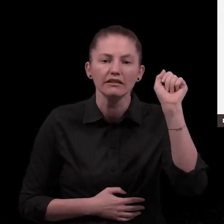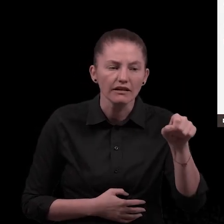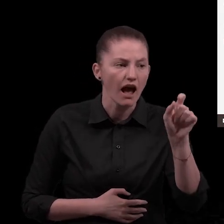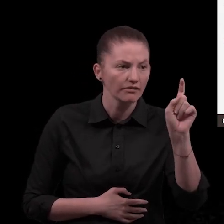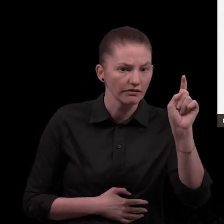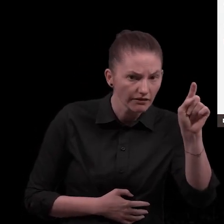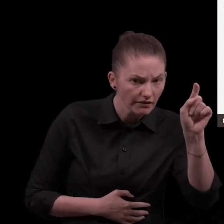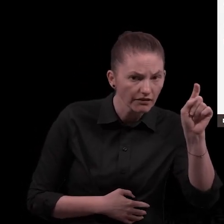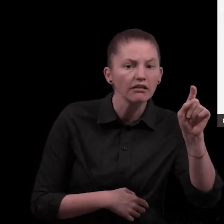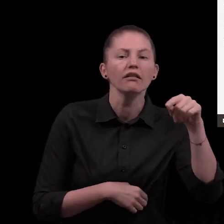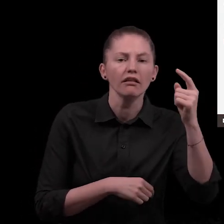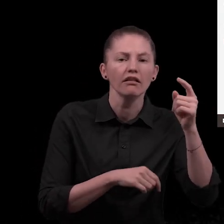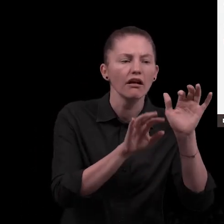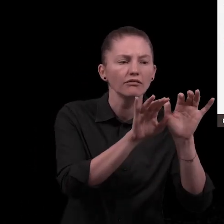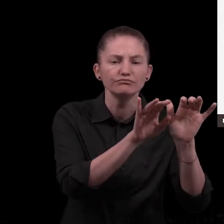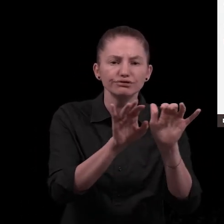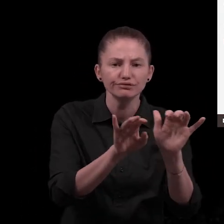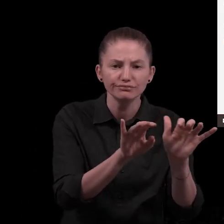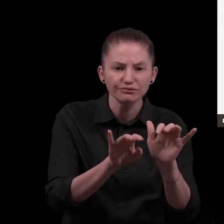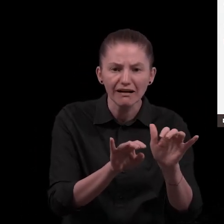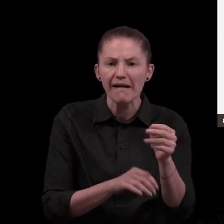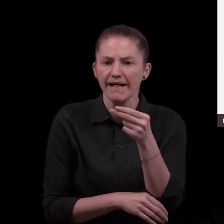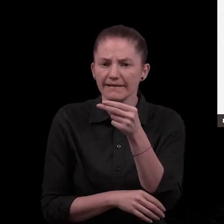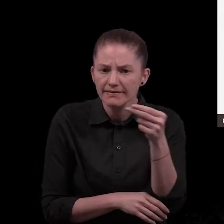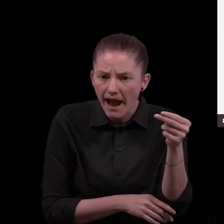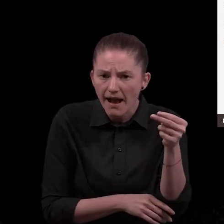I'm going to give this model a name.